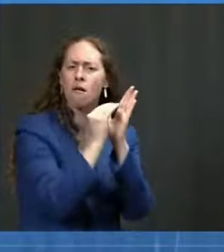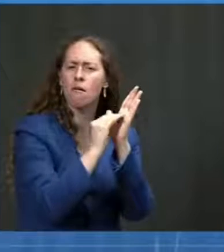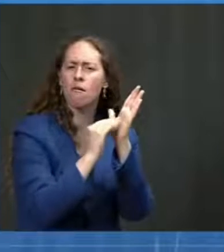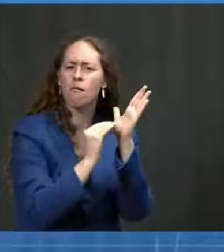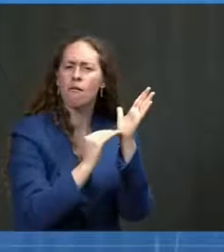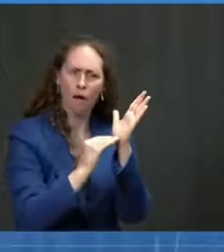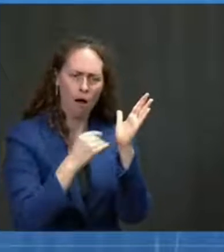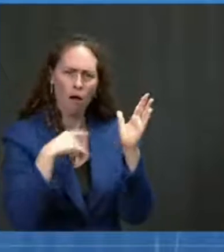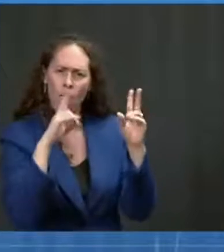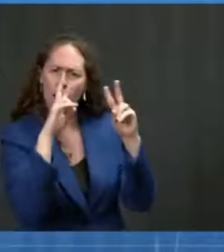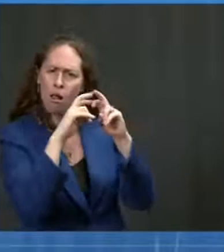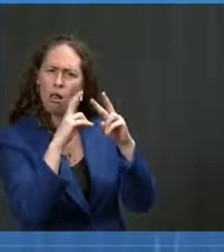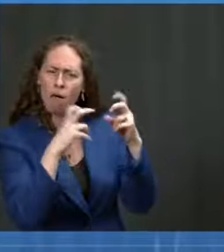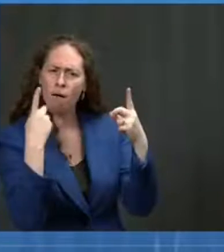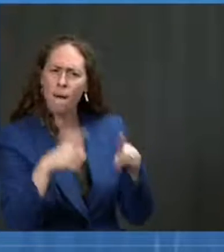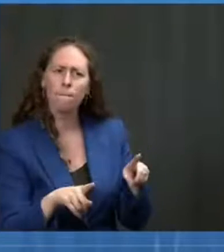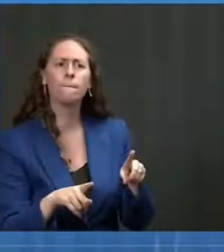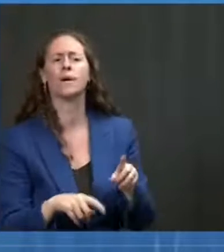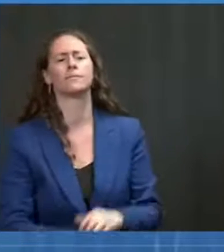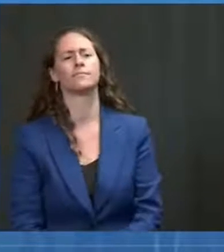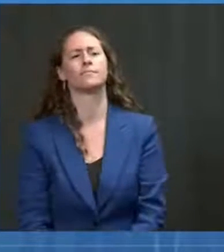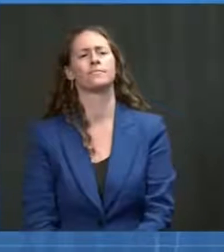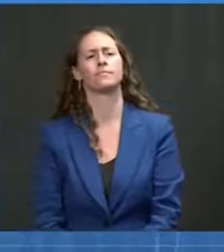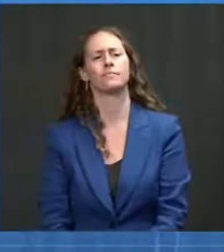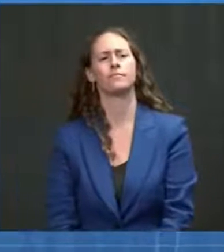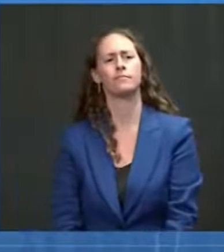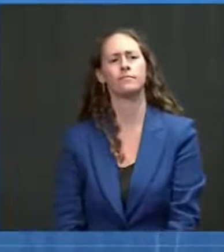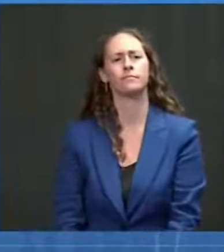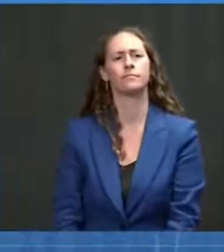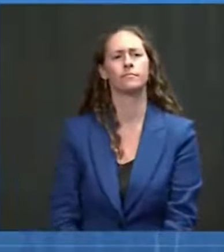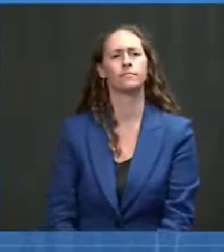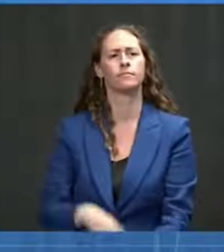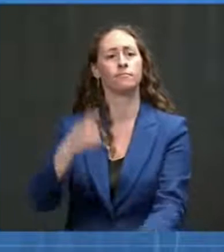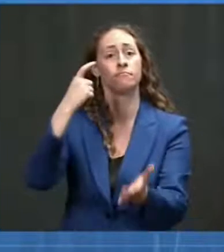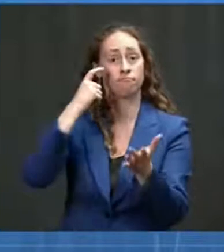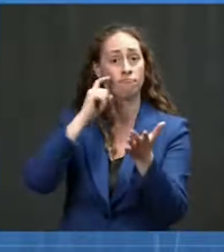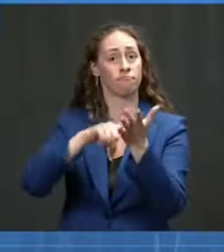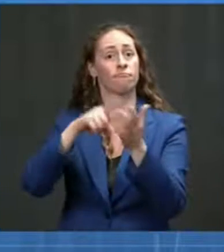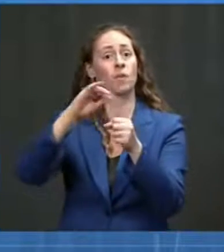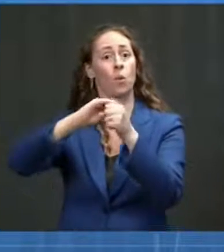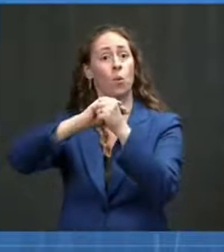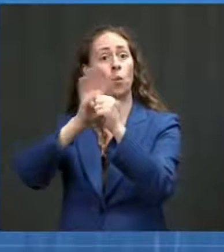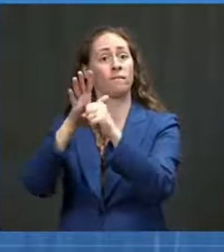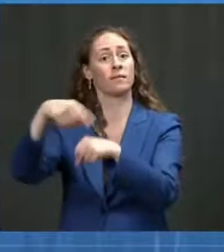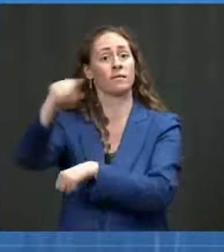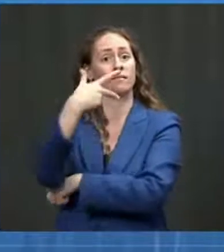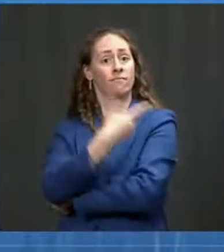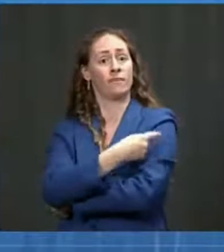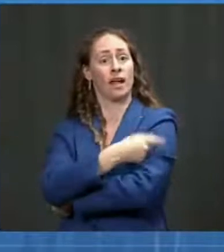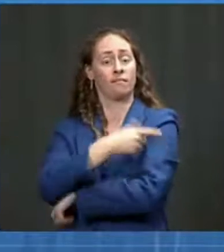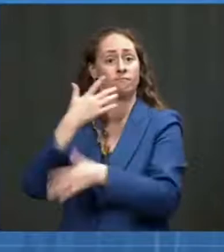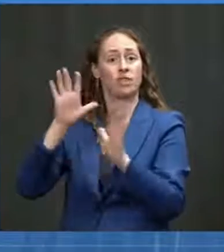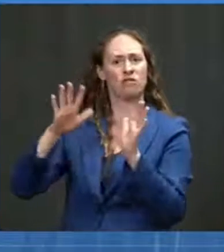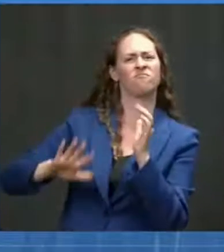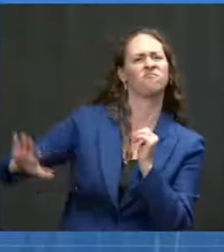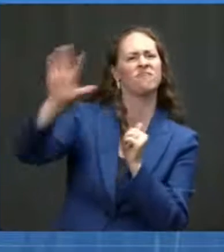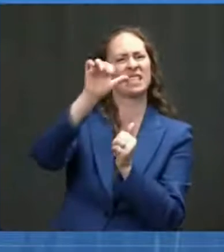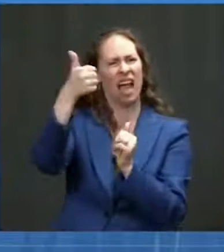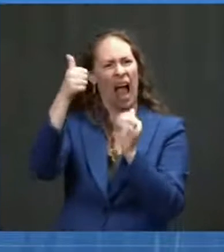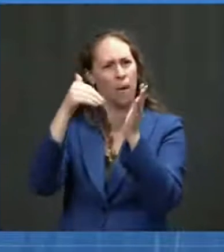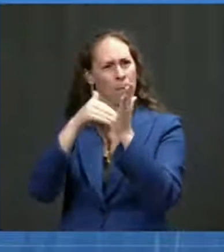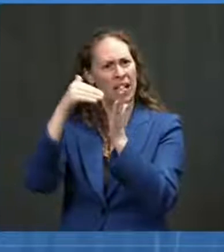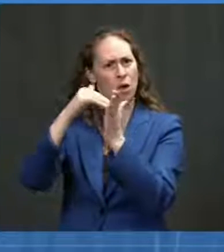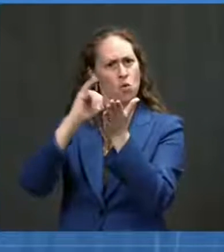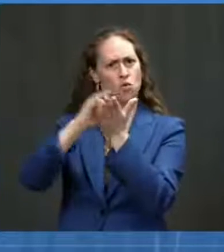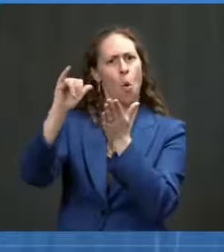over time for more than 10 million New Yorkers of all ages. Vaccine effectiveness in May, early during